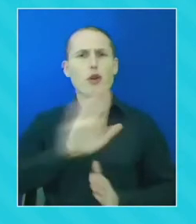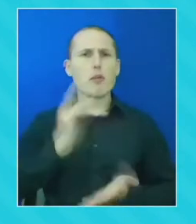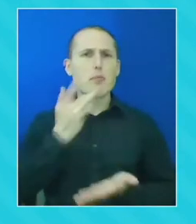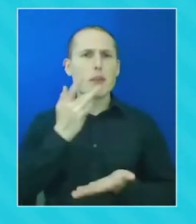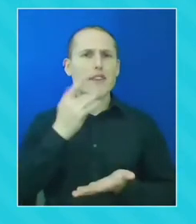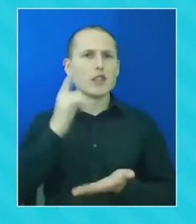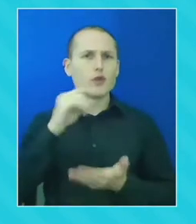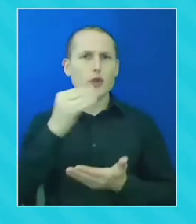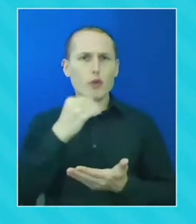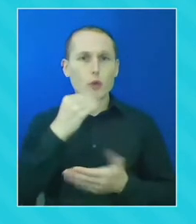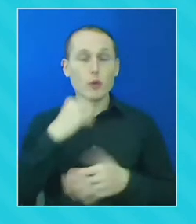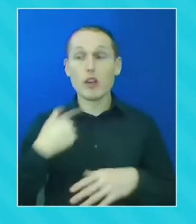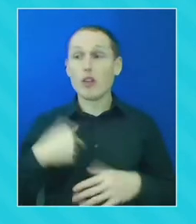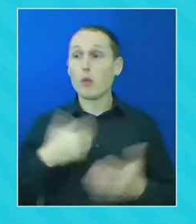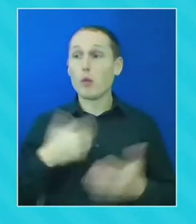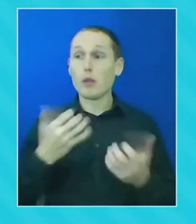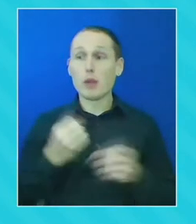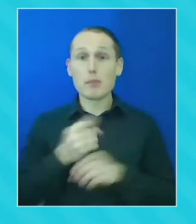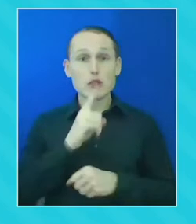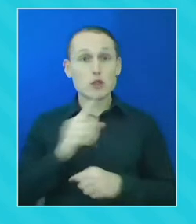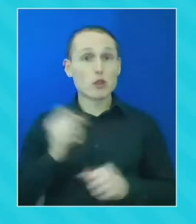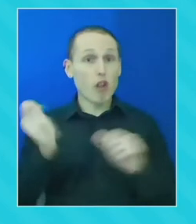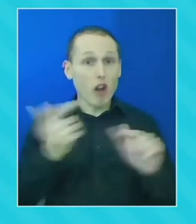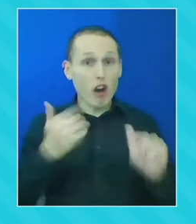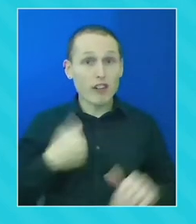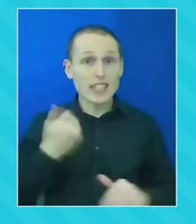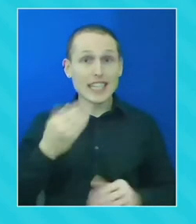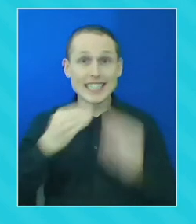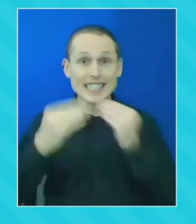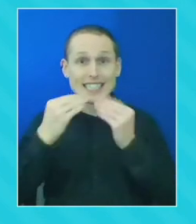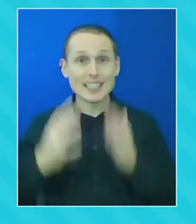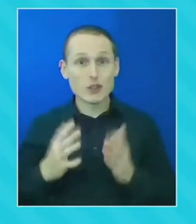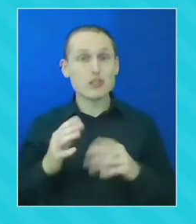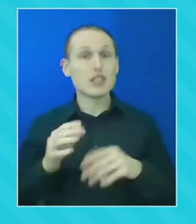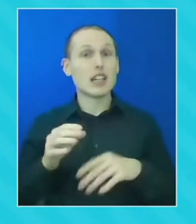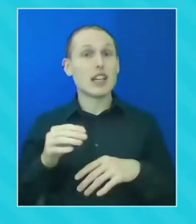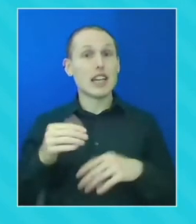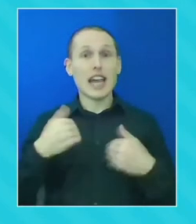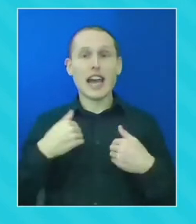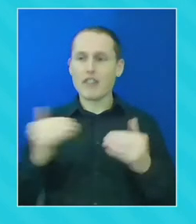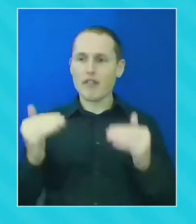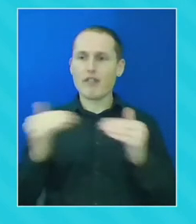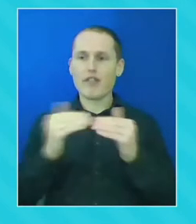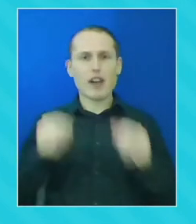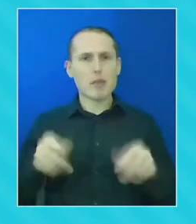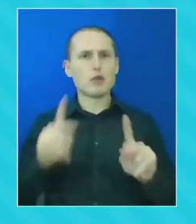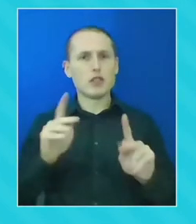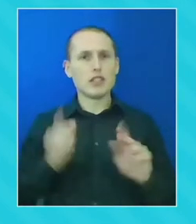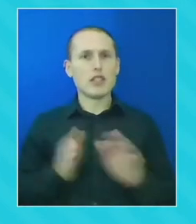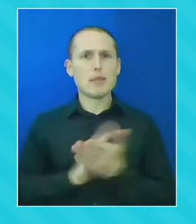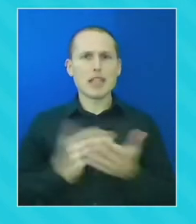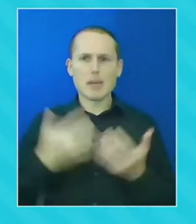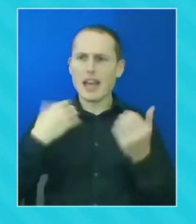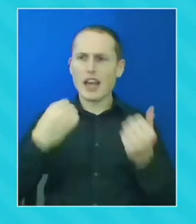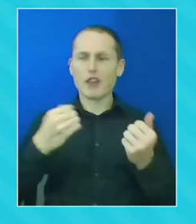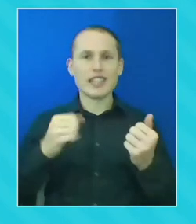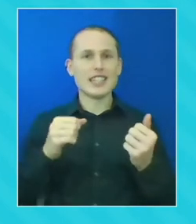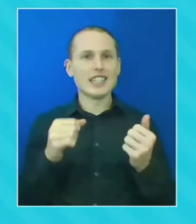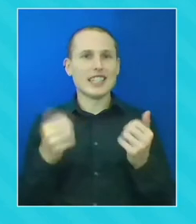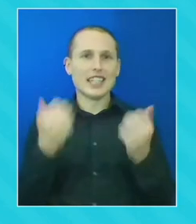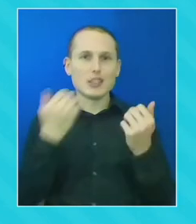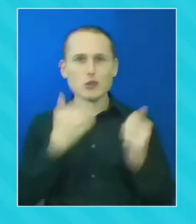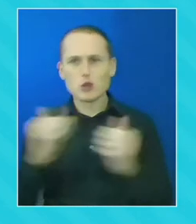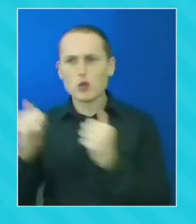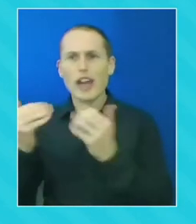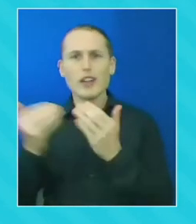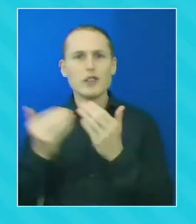eaters, no matter their background, have a fair chance to become healthy and adventurous eaters from the very start. We aspire to